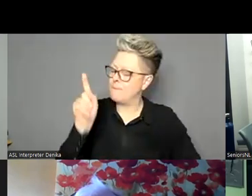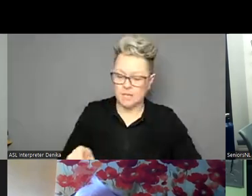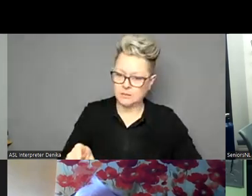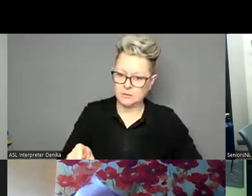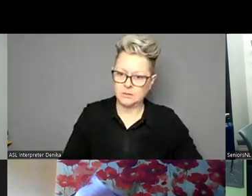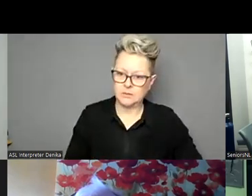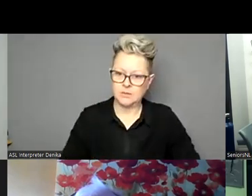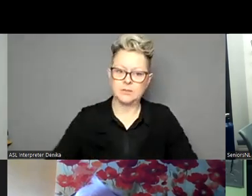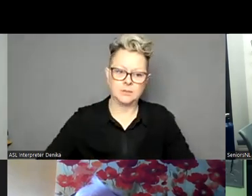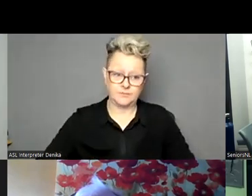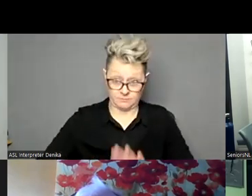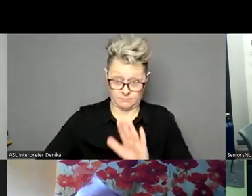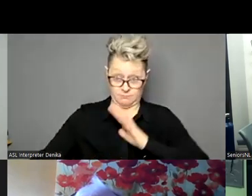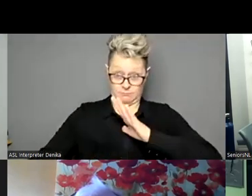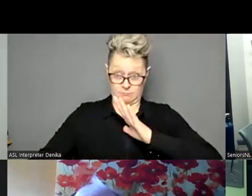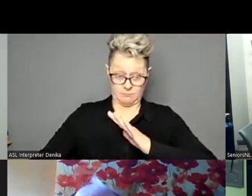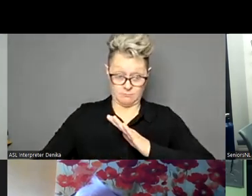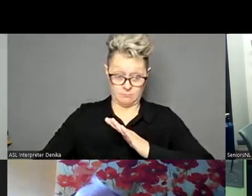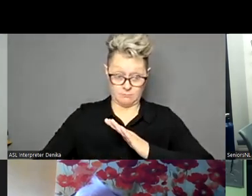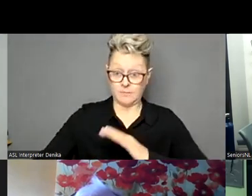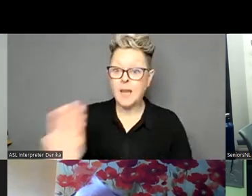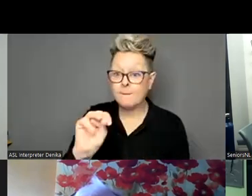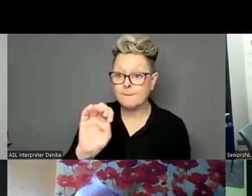Is that okay, Megan?